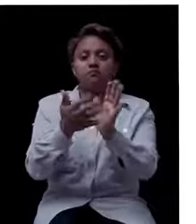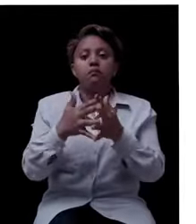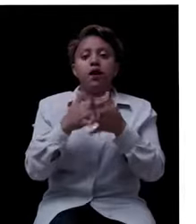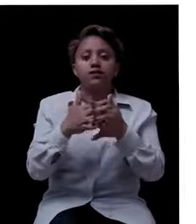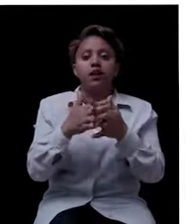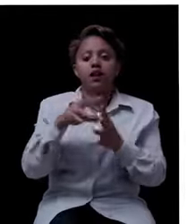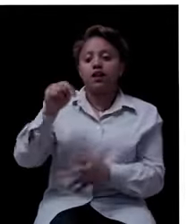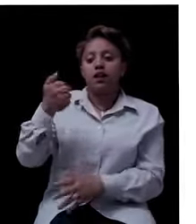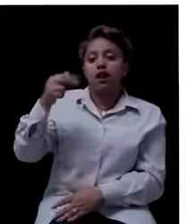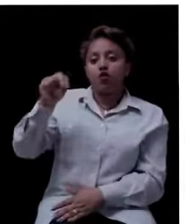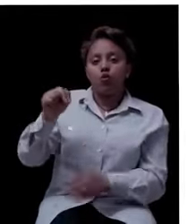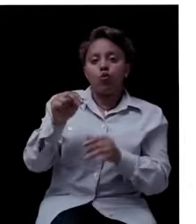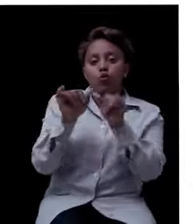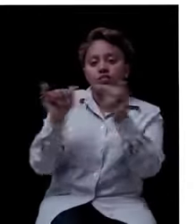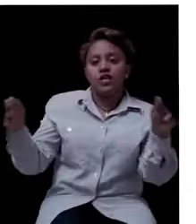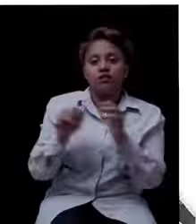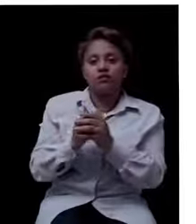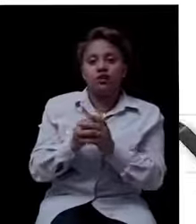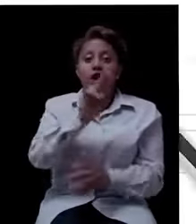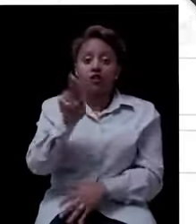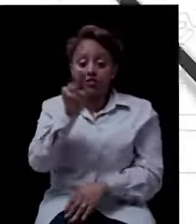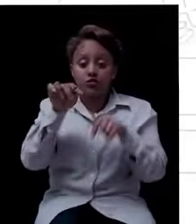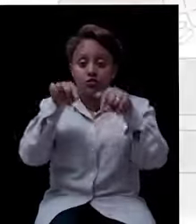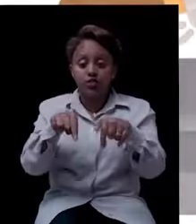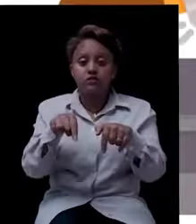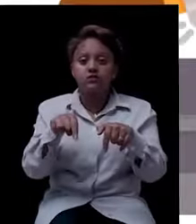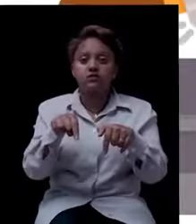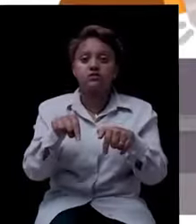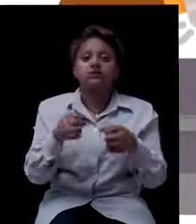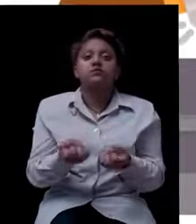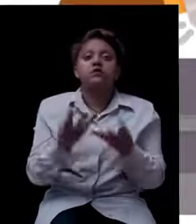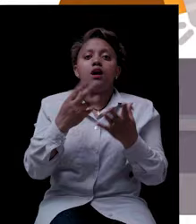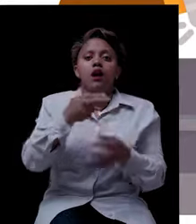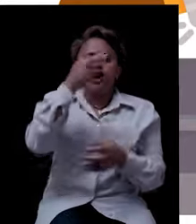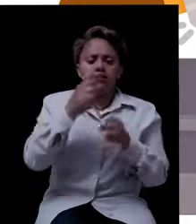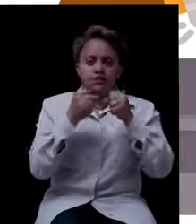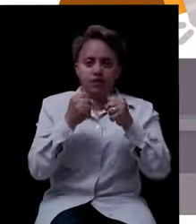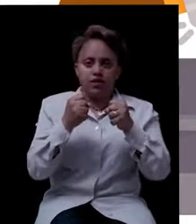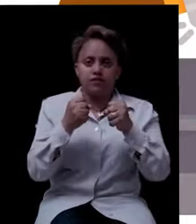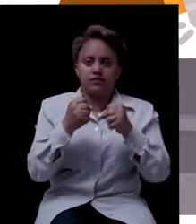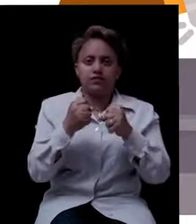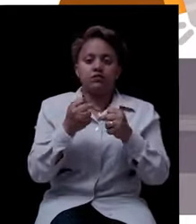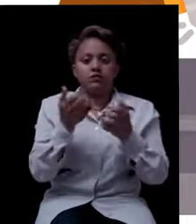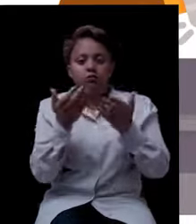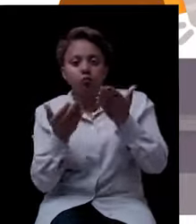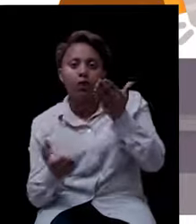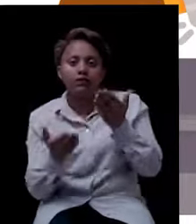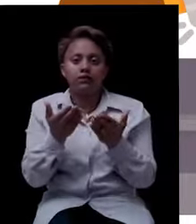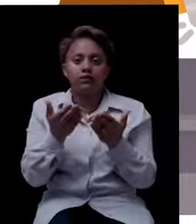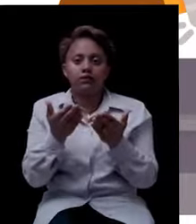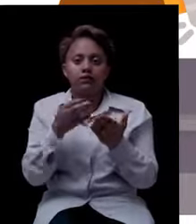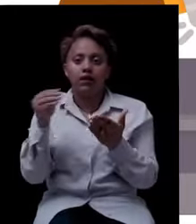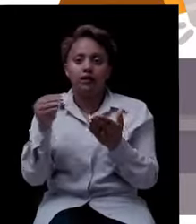take advantage of their enhanced properties, such as higher strength, lighter weight, increased control of light spectrum, and